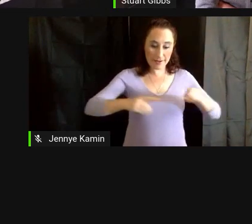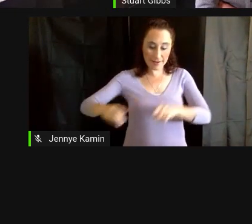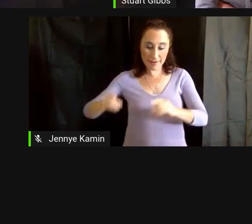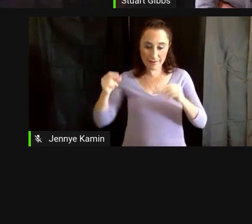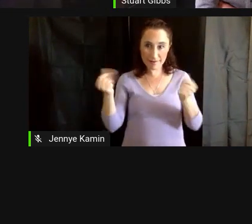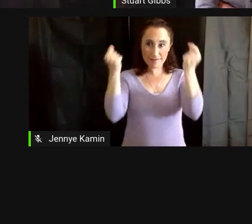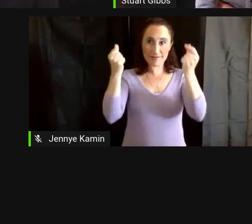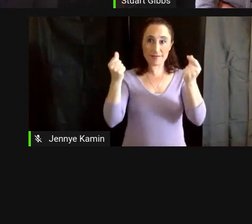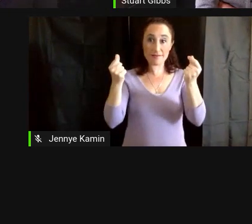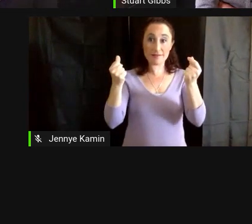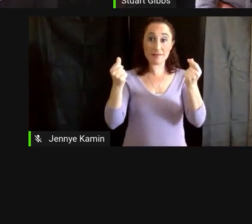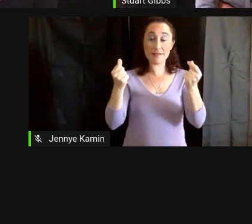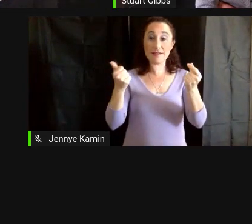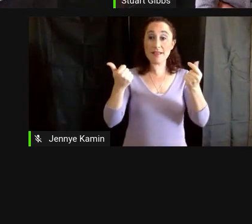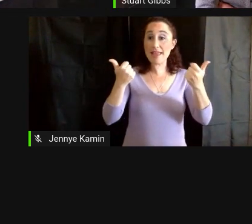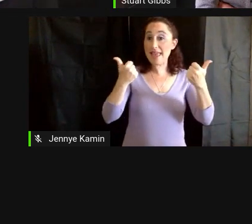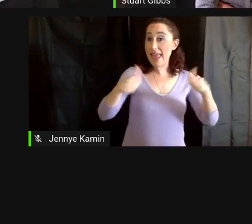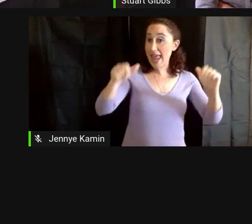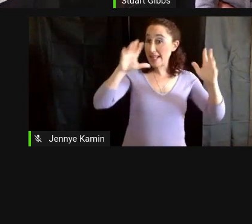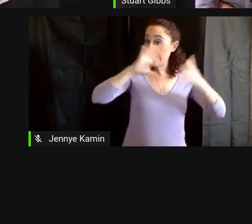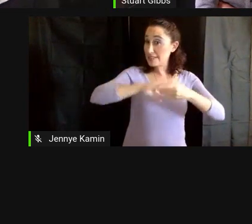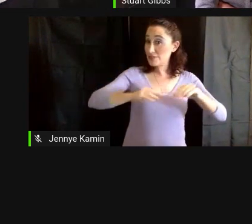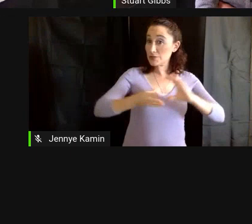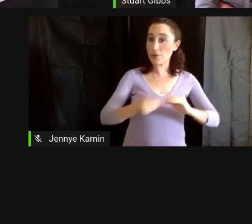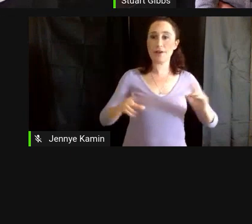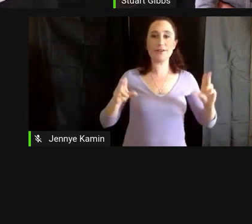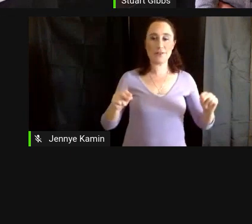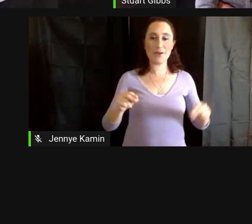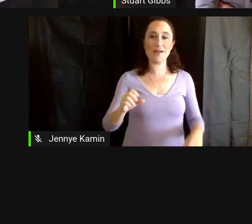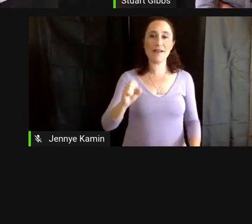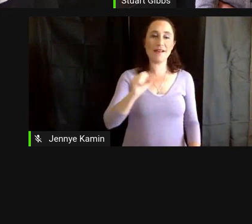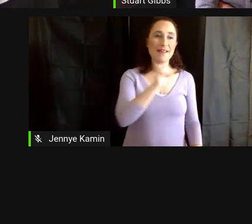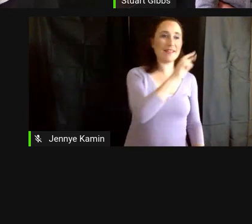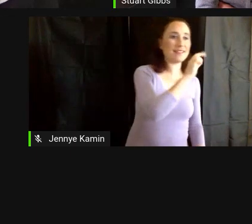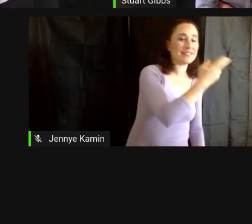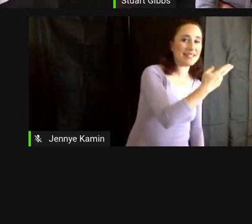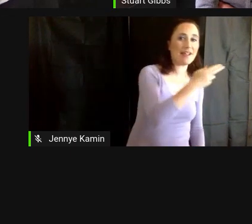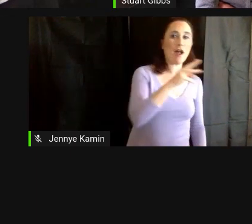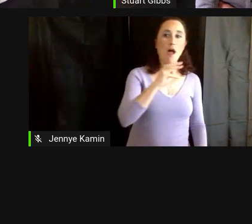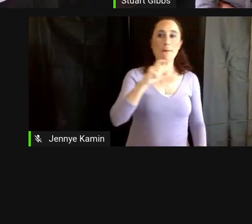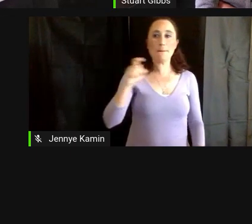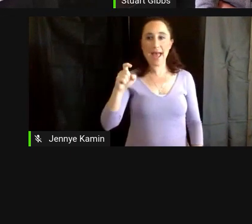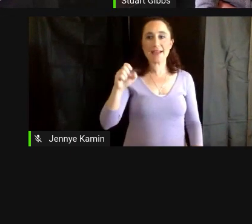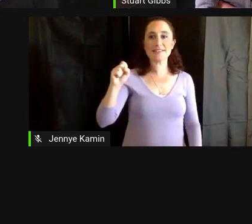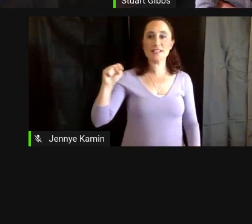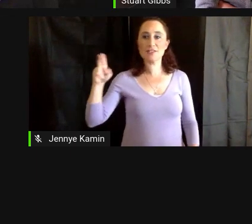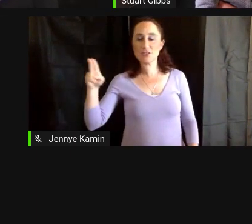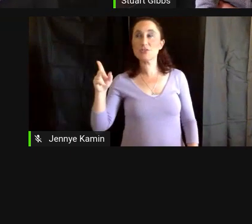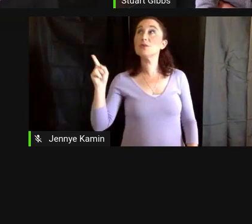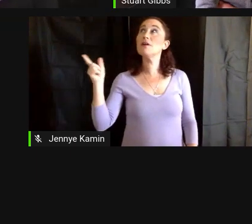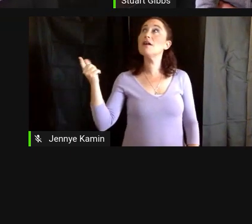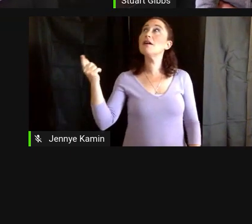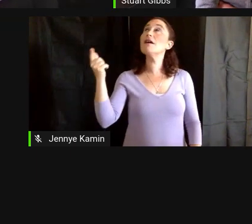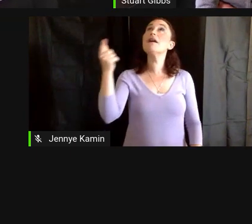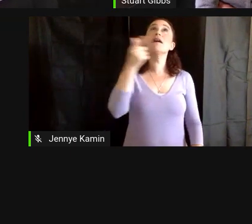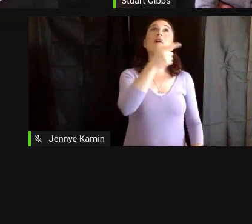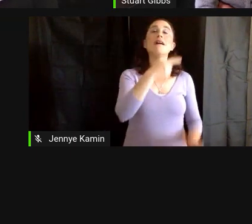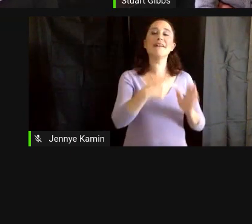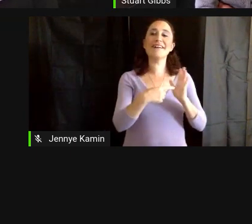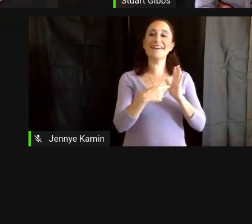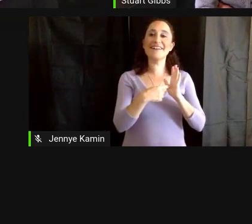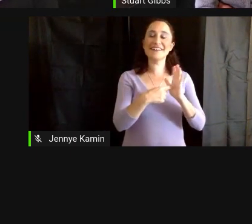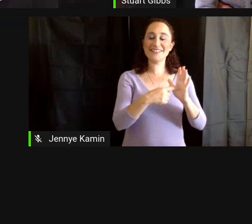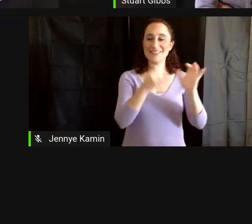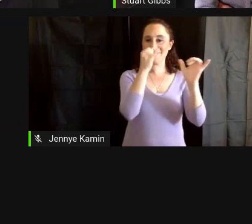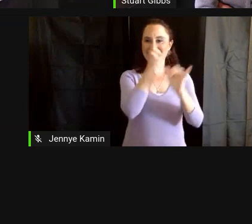be just any story because Sarah and Max and Stu are all going to like show a